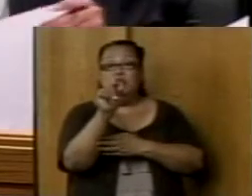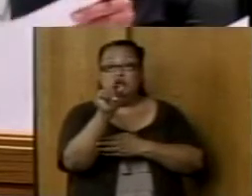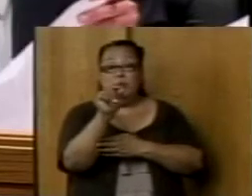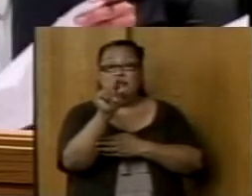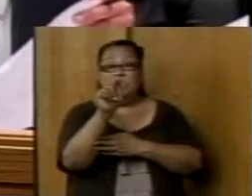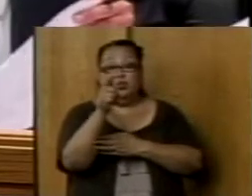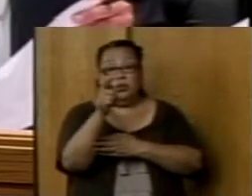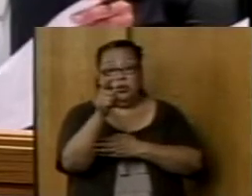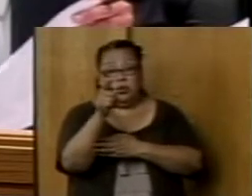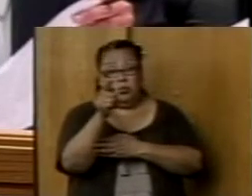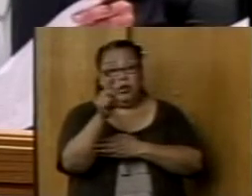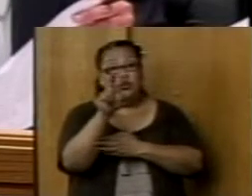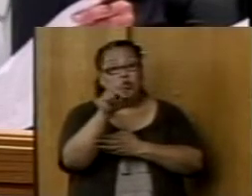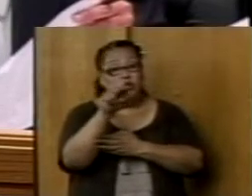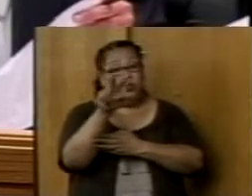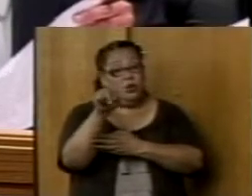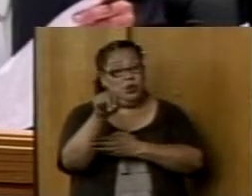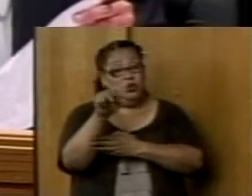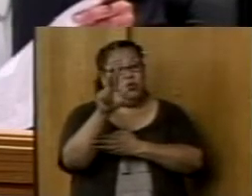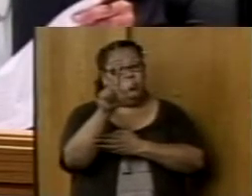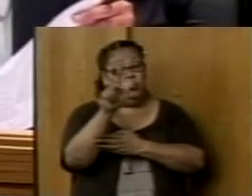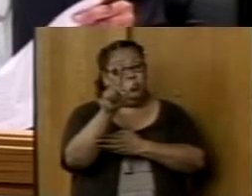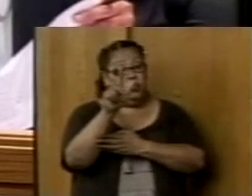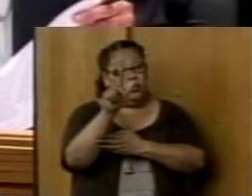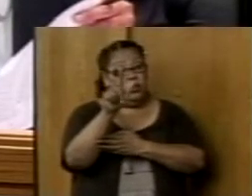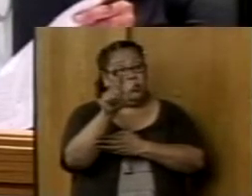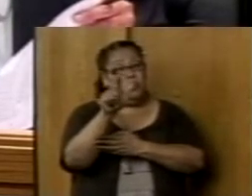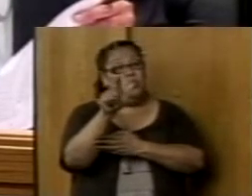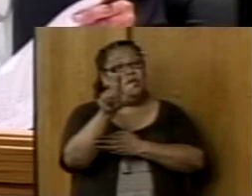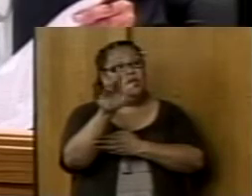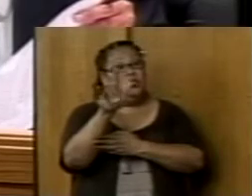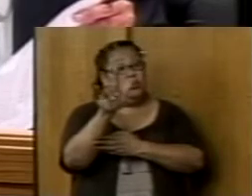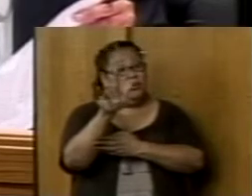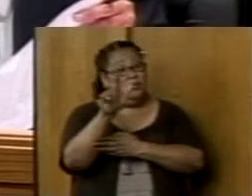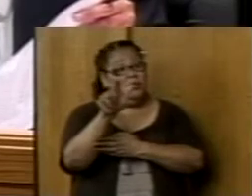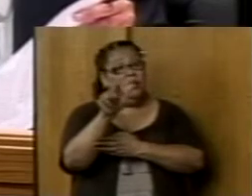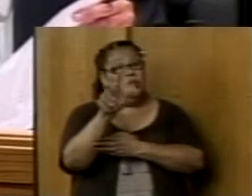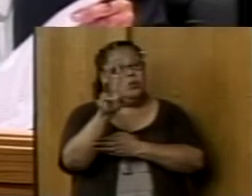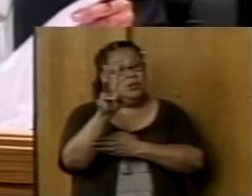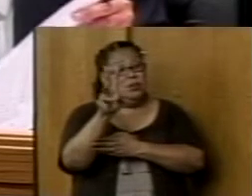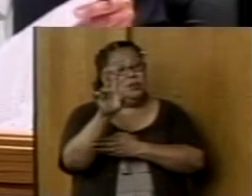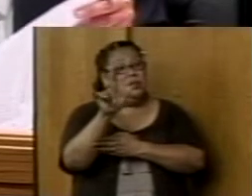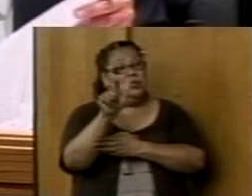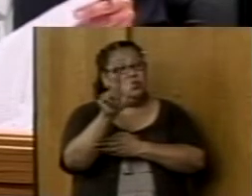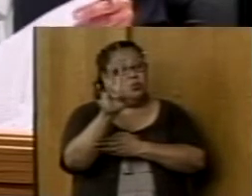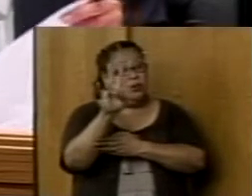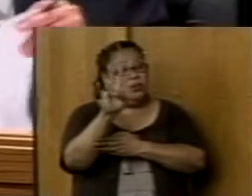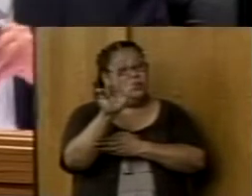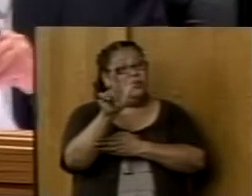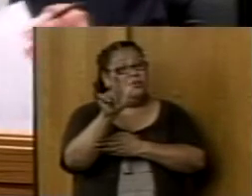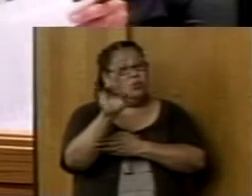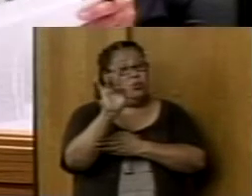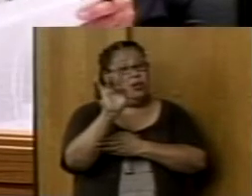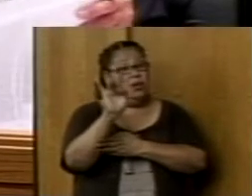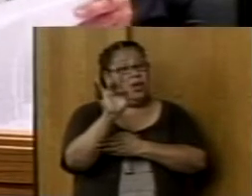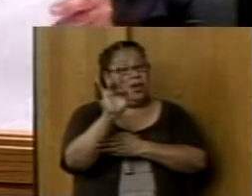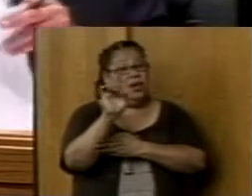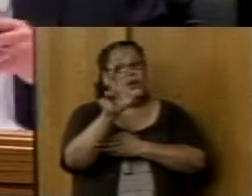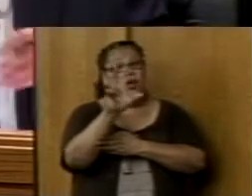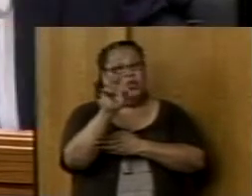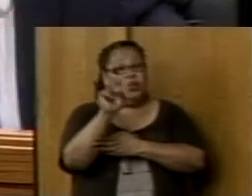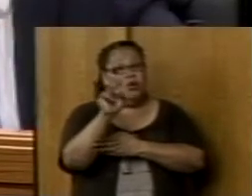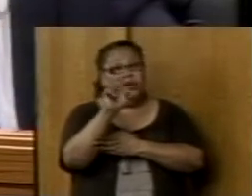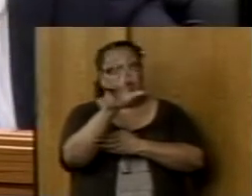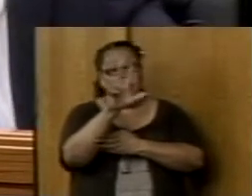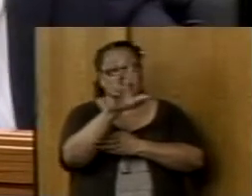21, 22, 23, 25, 26, 27, 28, 30, 31,